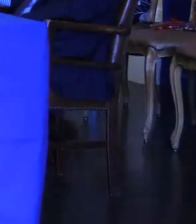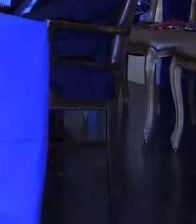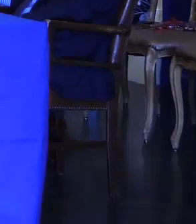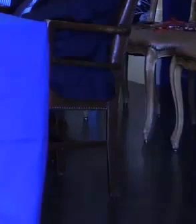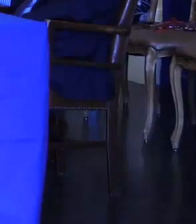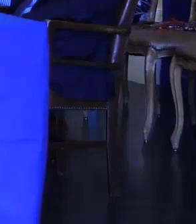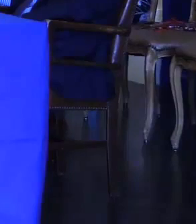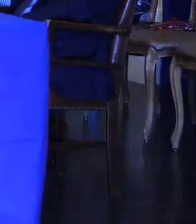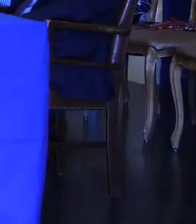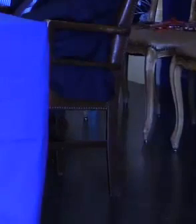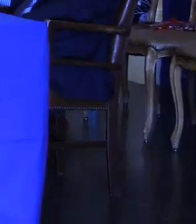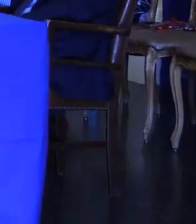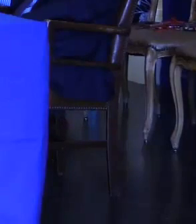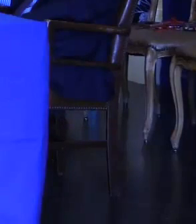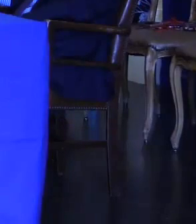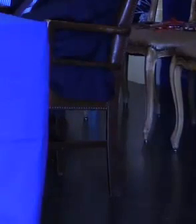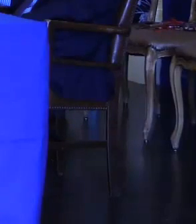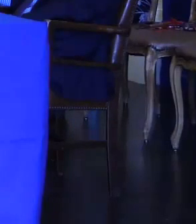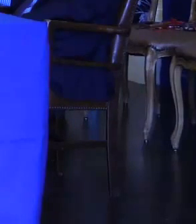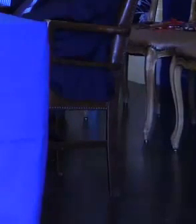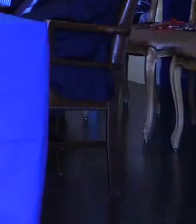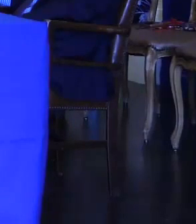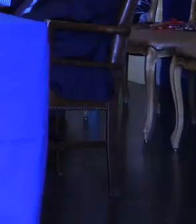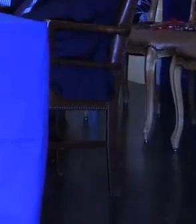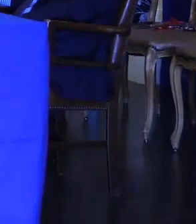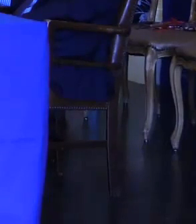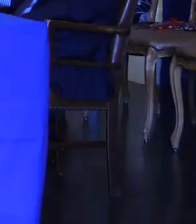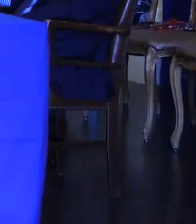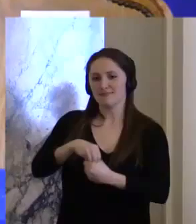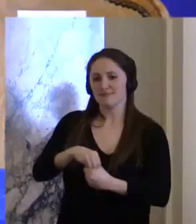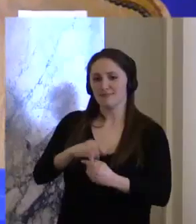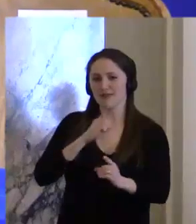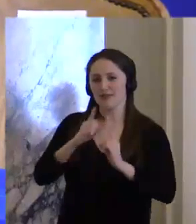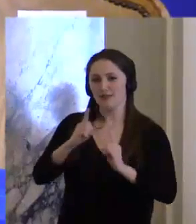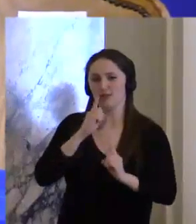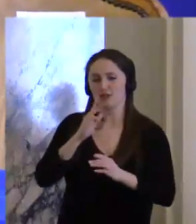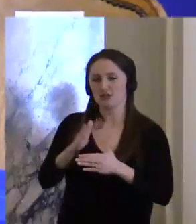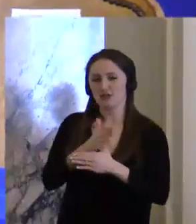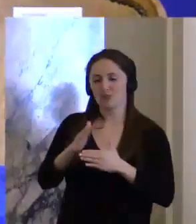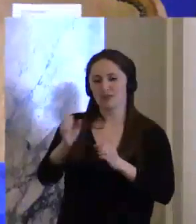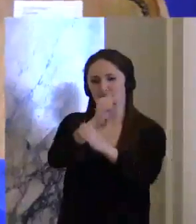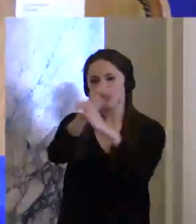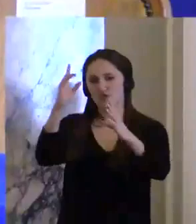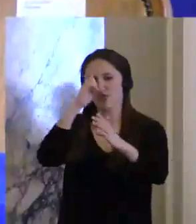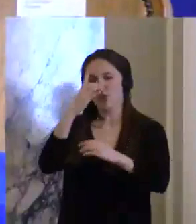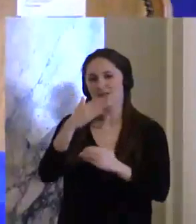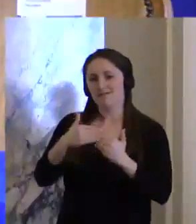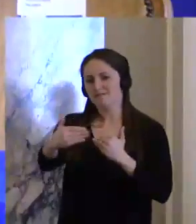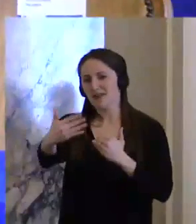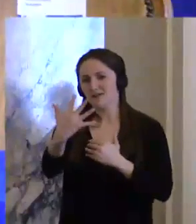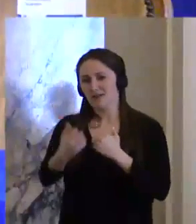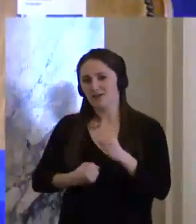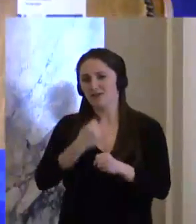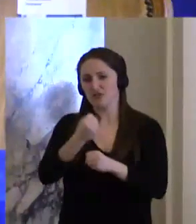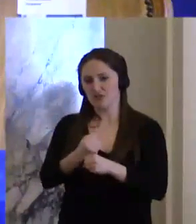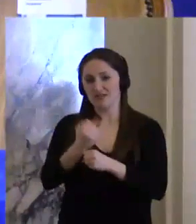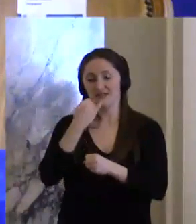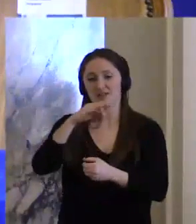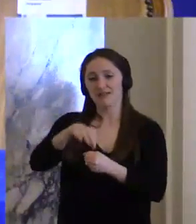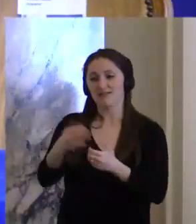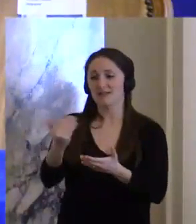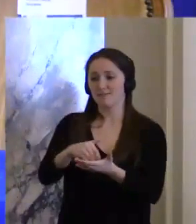Ambassador Mendez, thank you for participating in this dialogue and sharing your vision for the next 5 years of the OAS, should you be